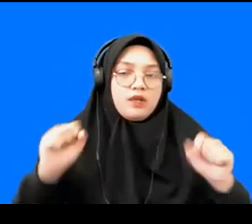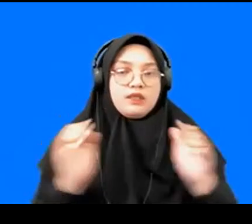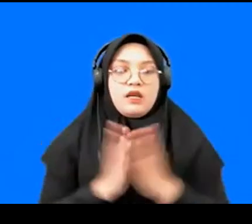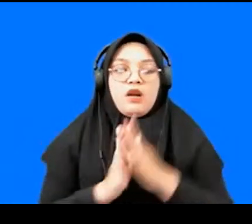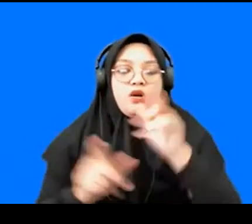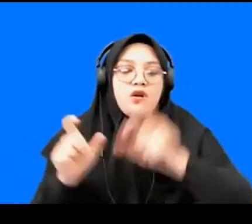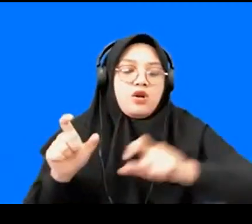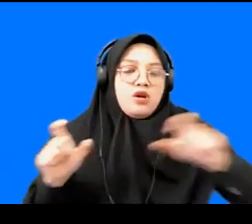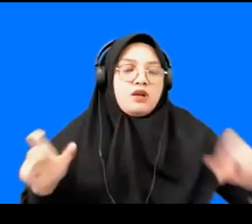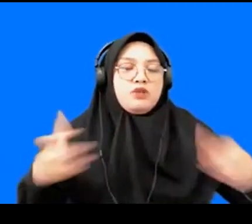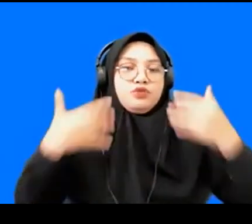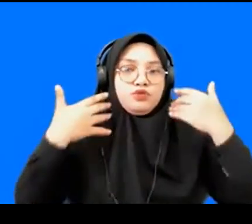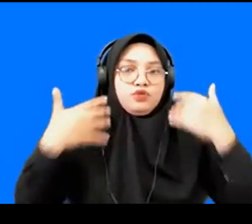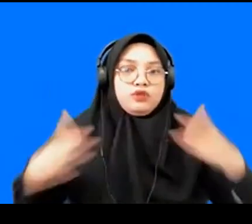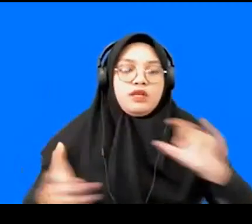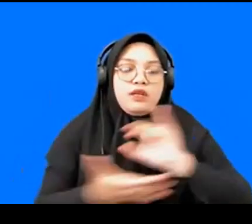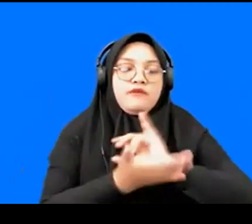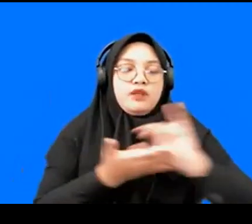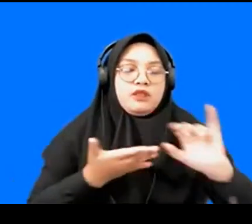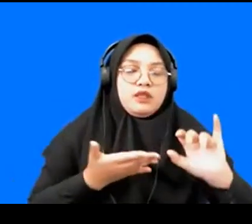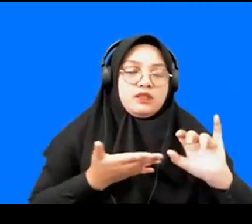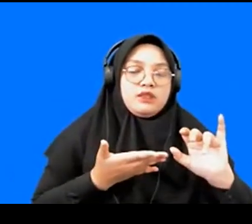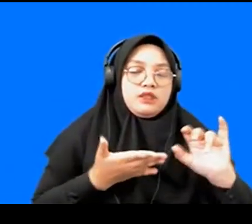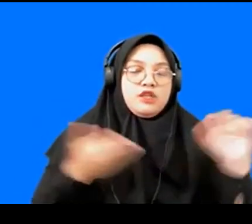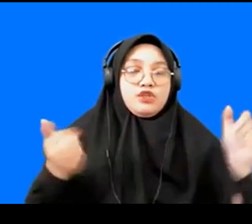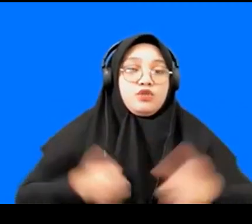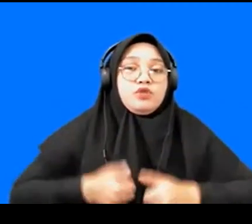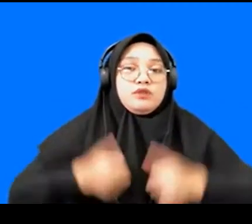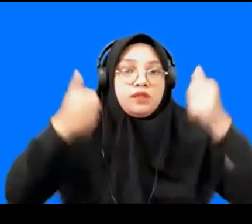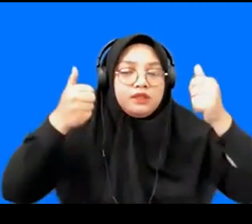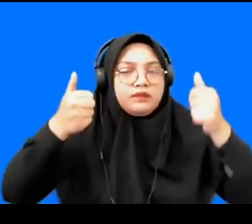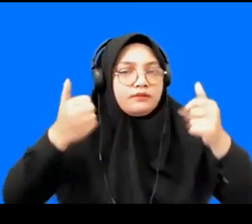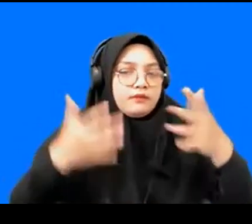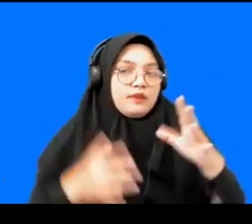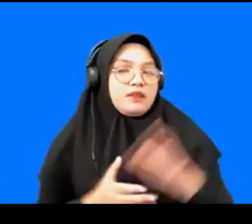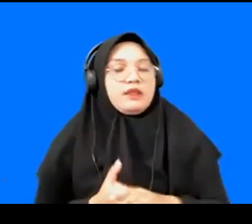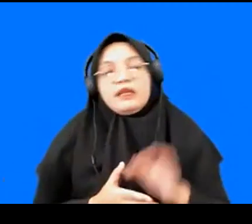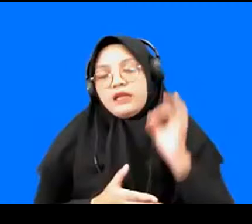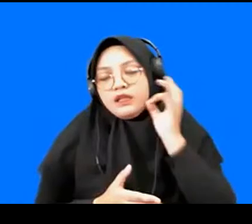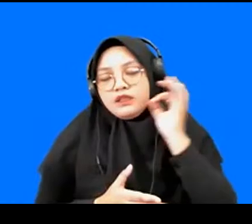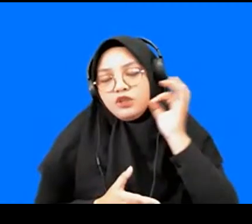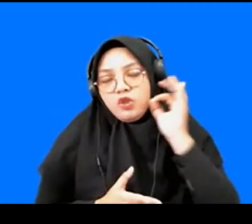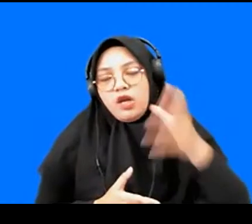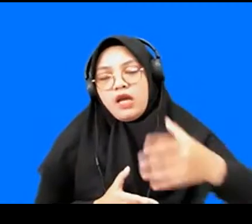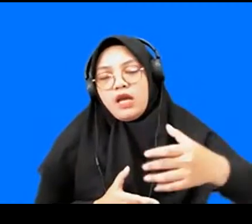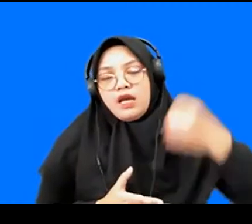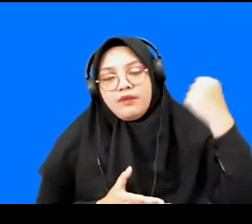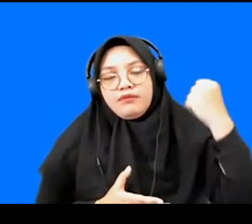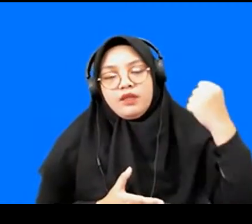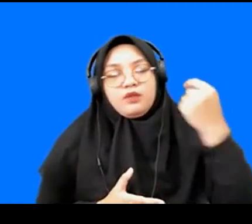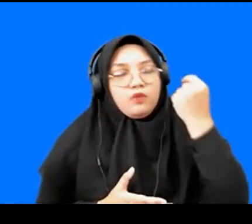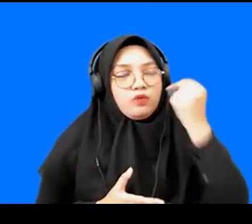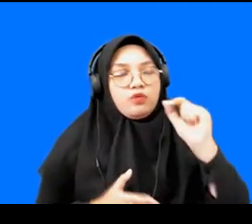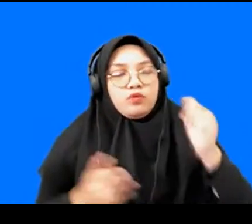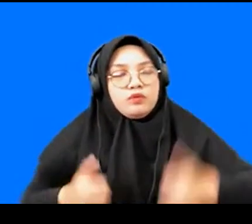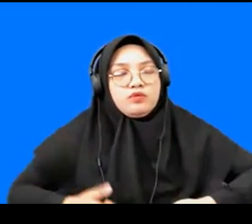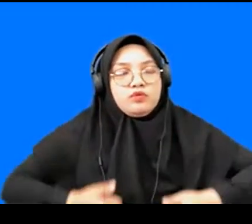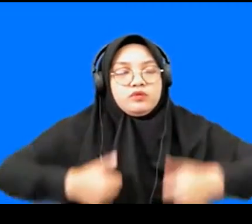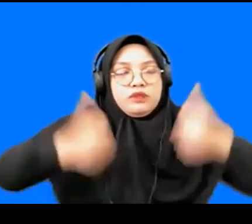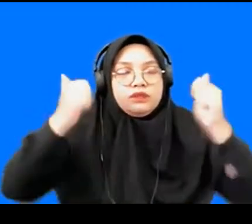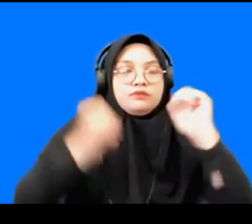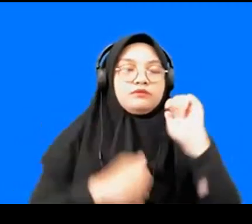investment, taking risk and being successful, why you're going to penalize them for doing just